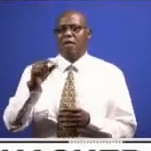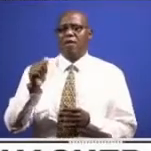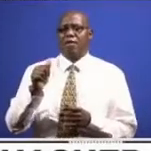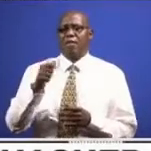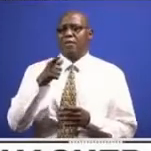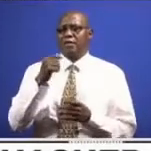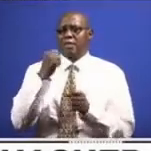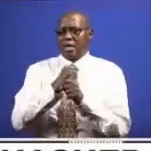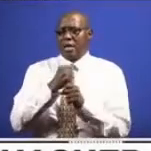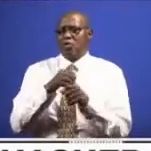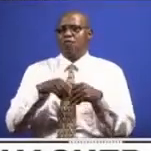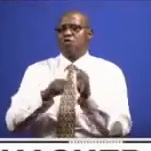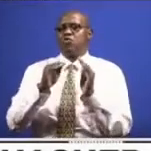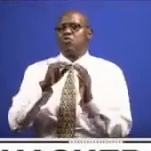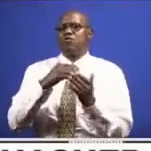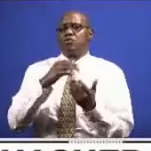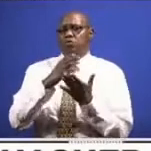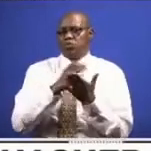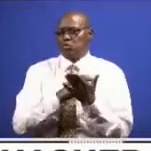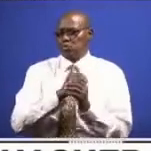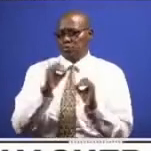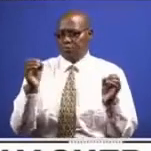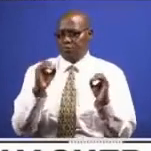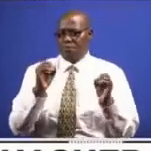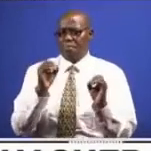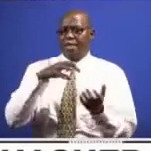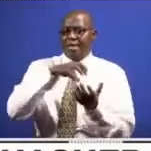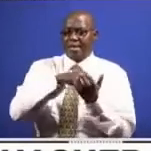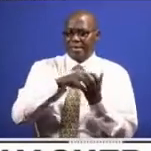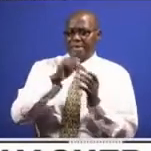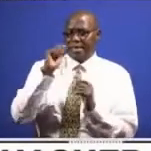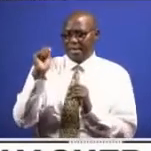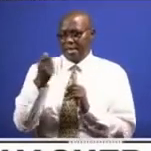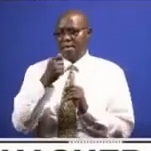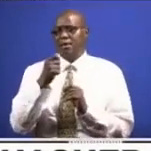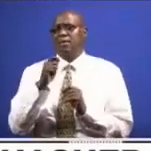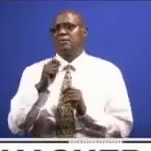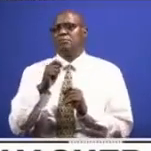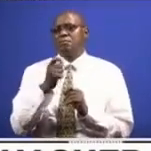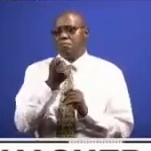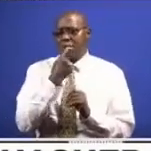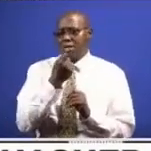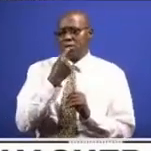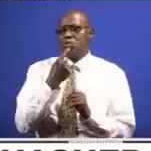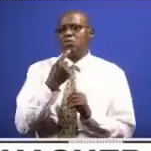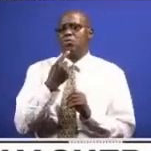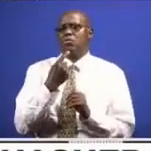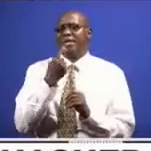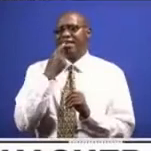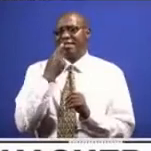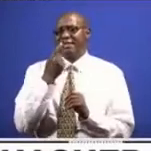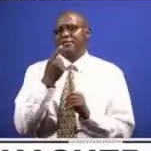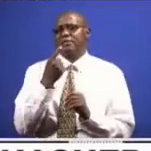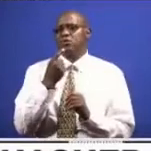not done in accordance with the constitution. In regards to the case by Kenya Medical Practitioners, Pharmacists and Dentists Union,